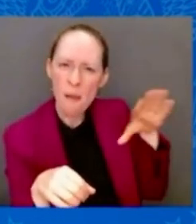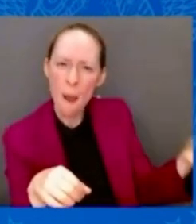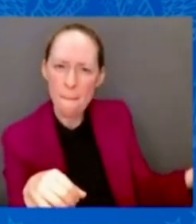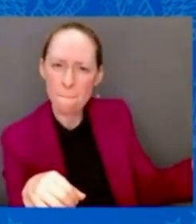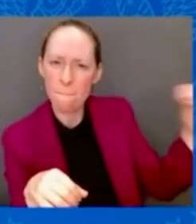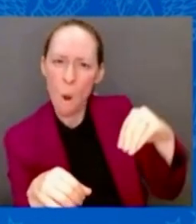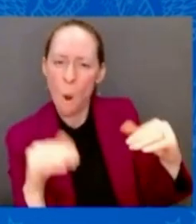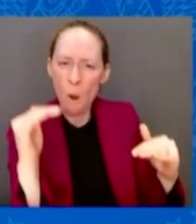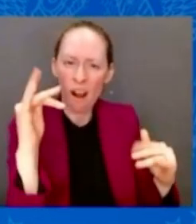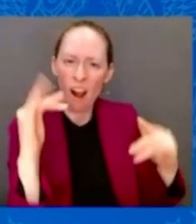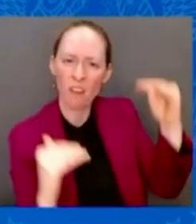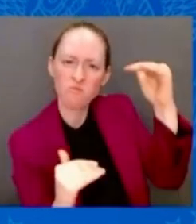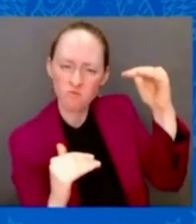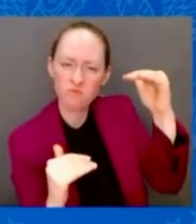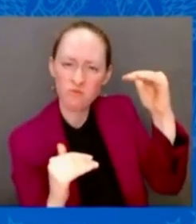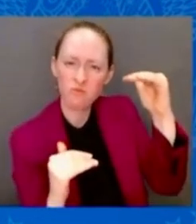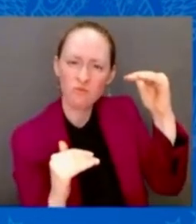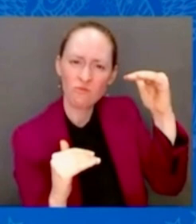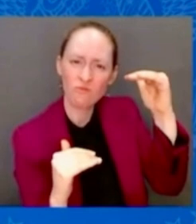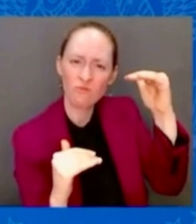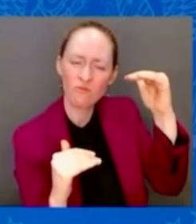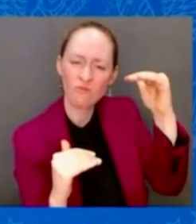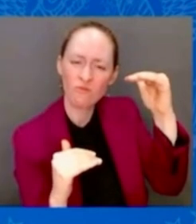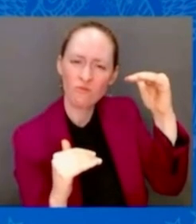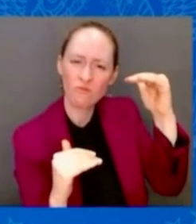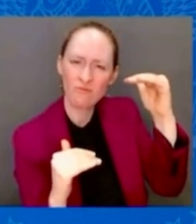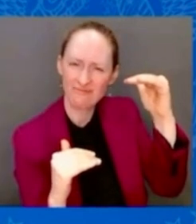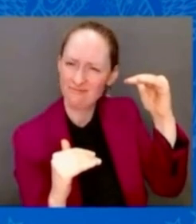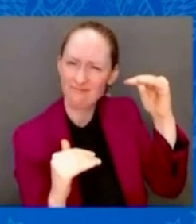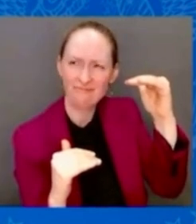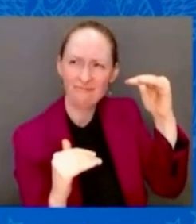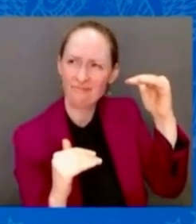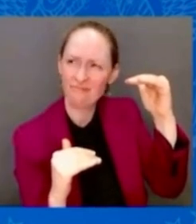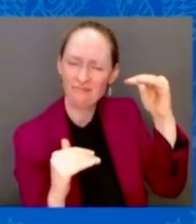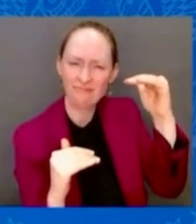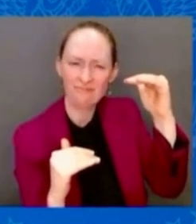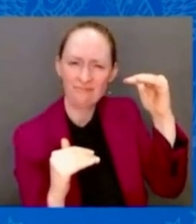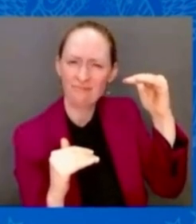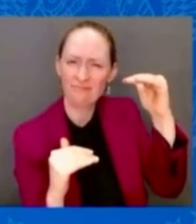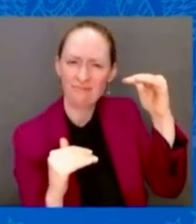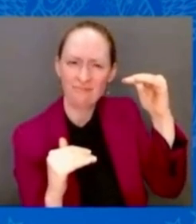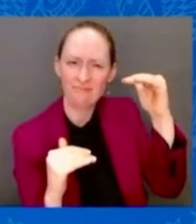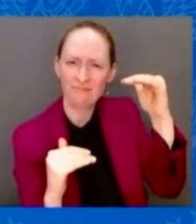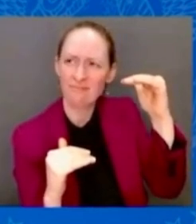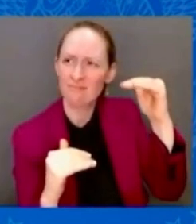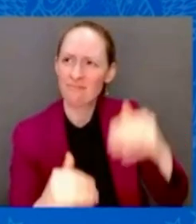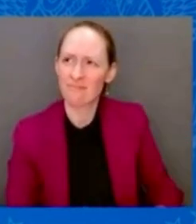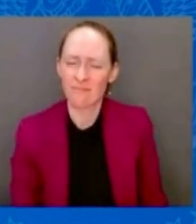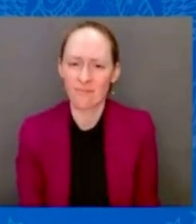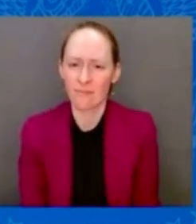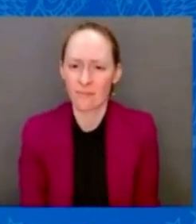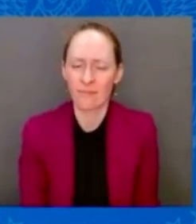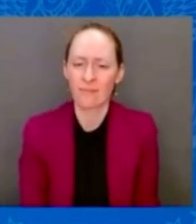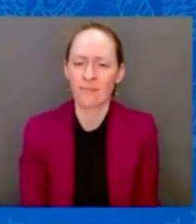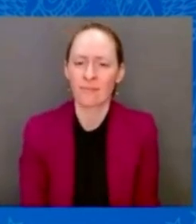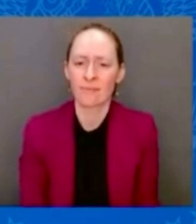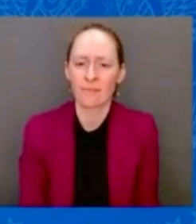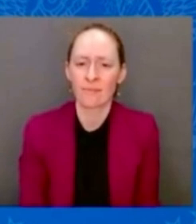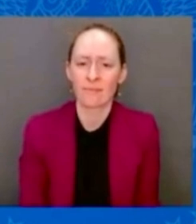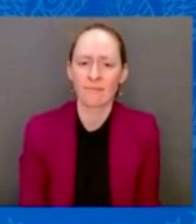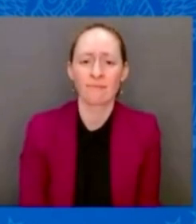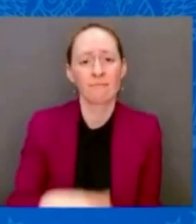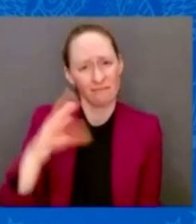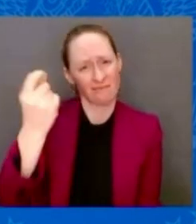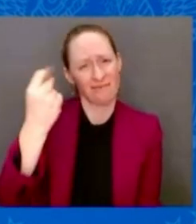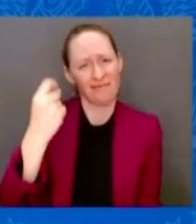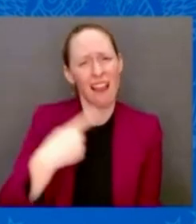By the way, they still have hundreds of billions, millions of dollars. It's not like it's going to be a great sacrifice. Dignity and respect also means